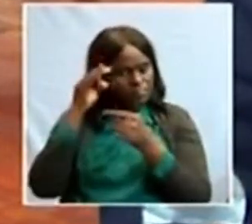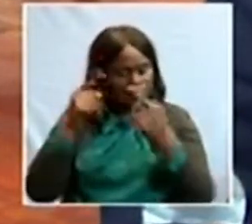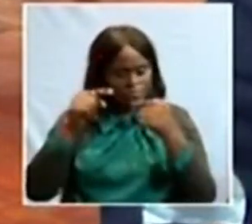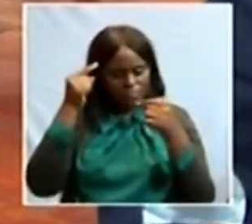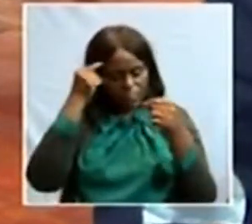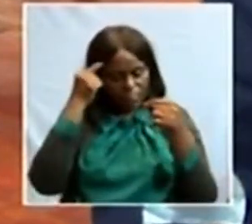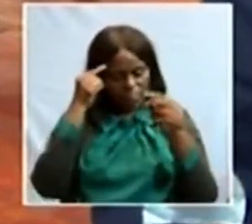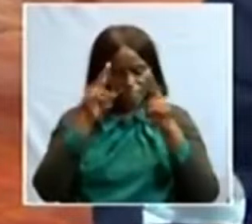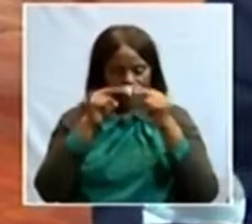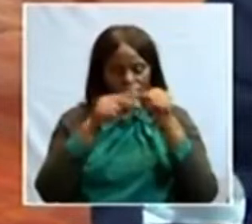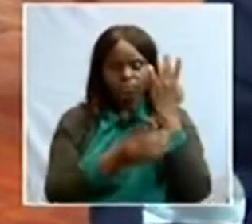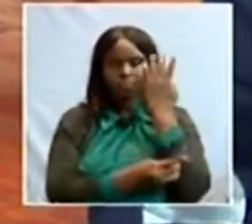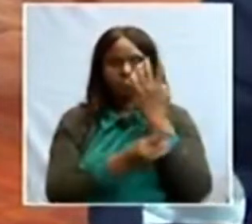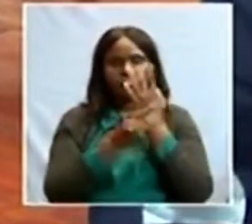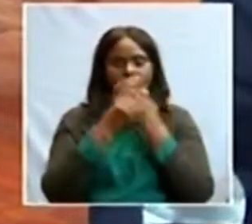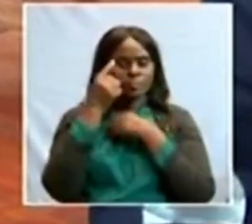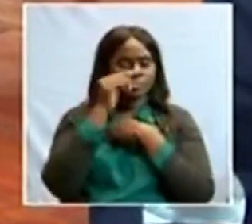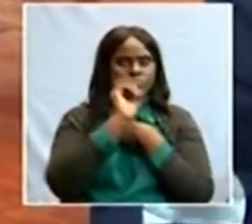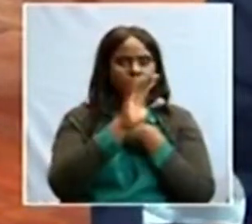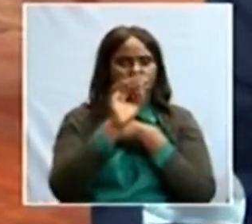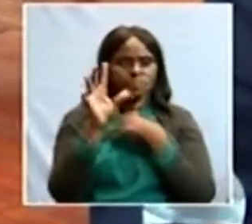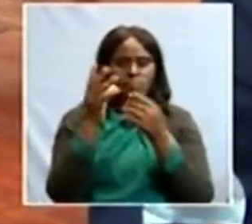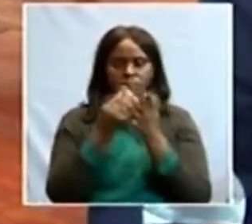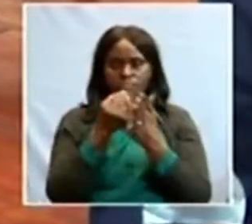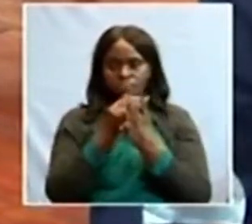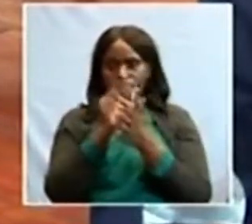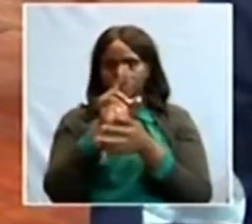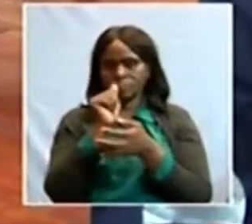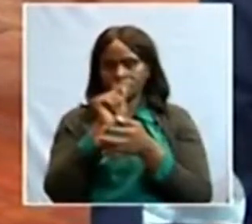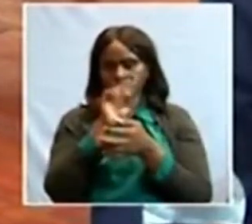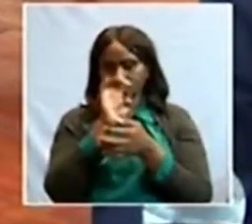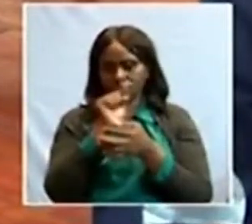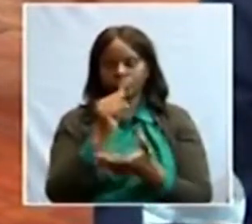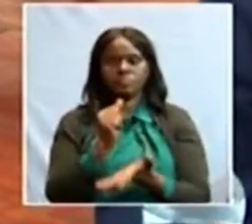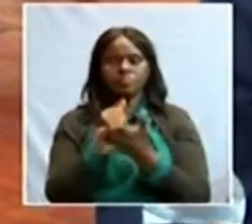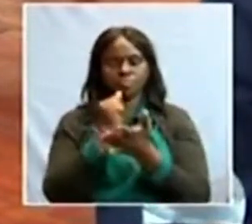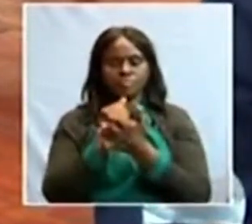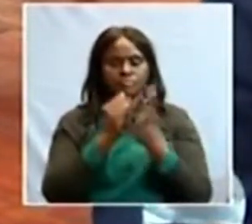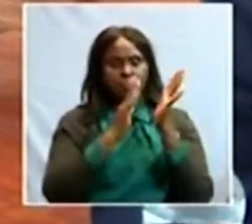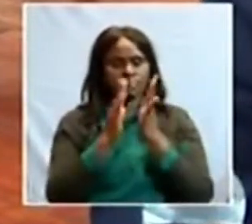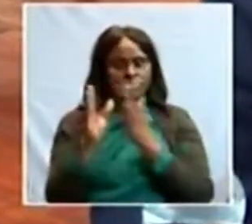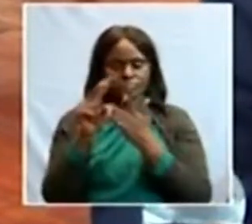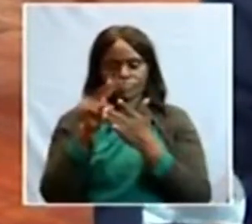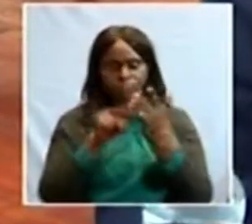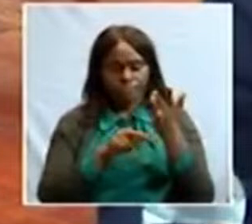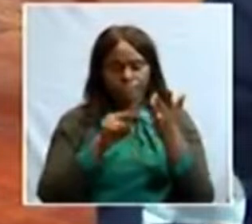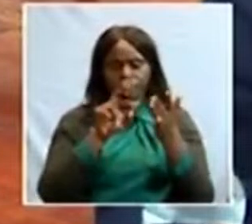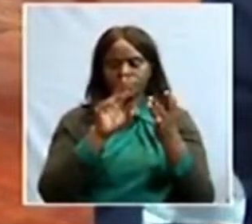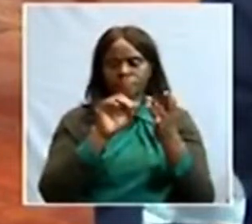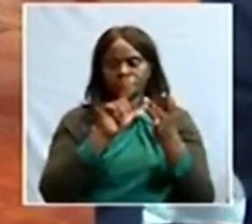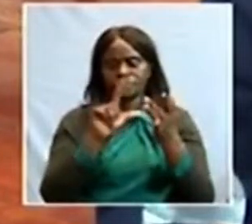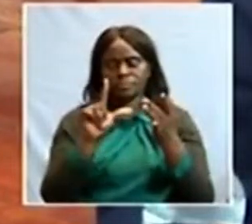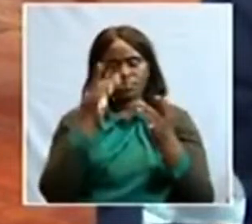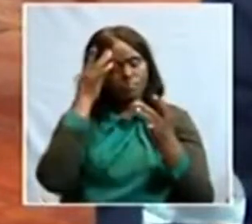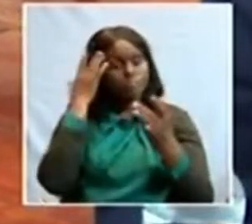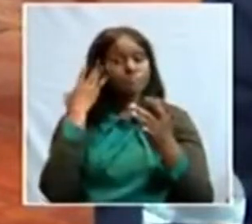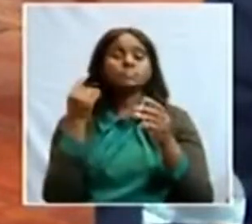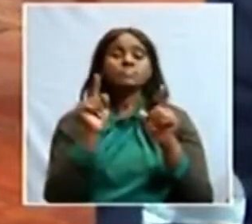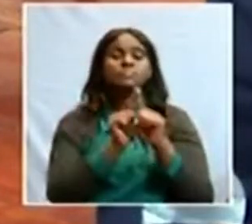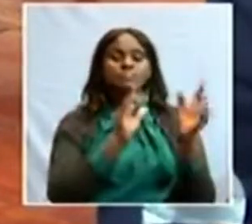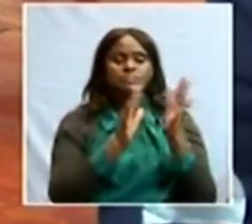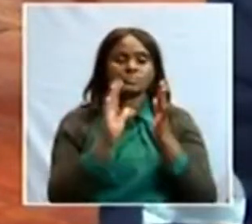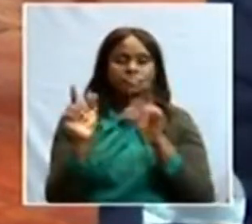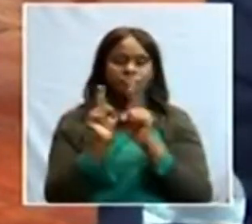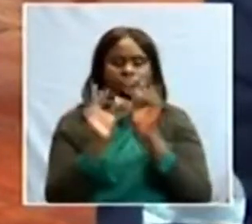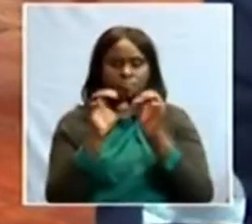Development for disbursement of the grant in lieu of rates to assist the local authority to prepare the evaluation roll. Remedial measure,